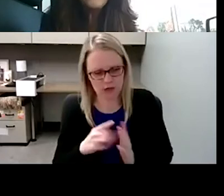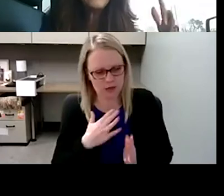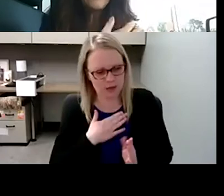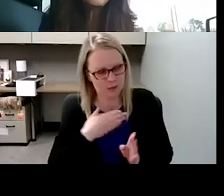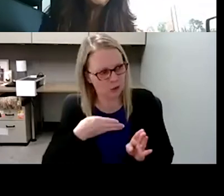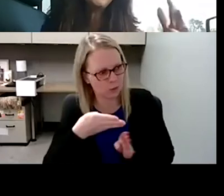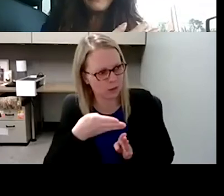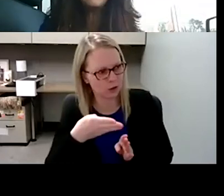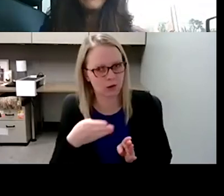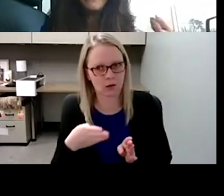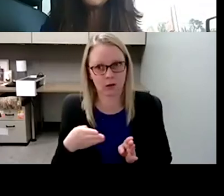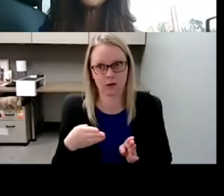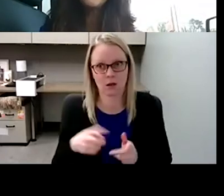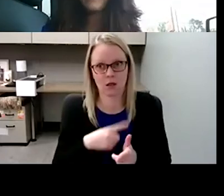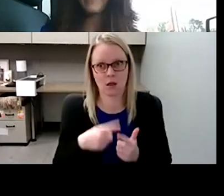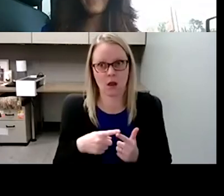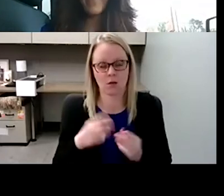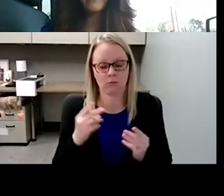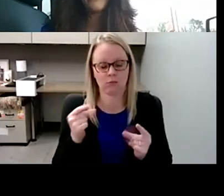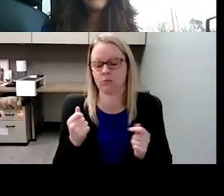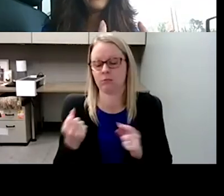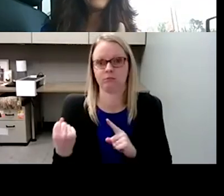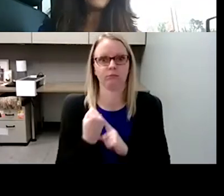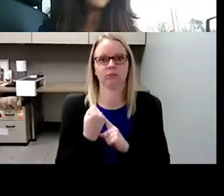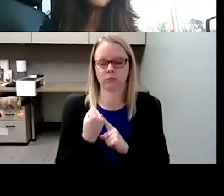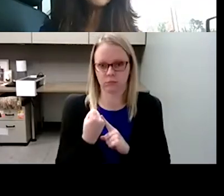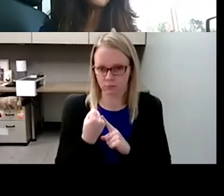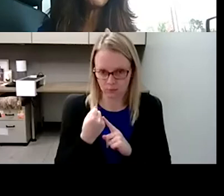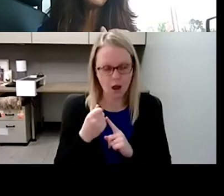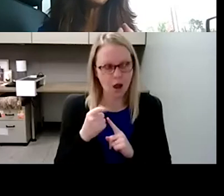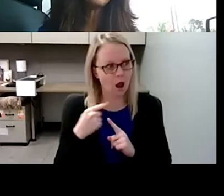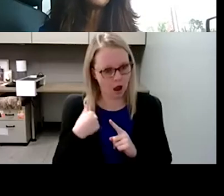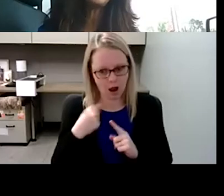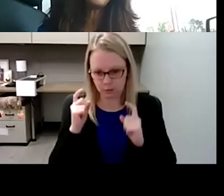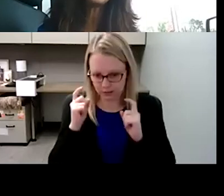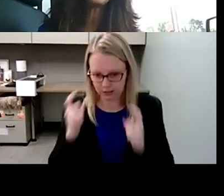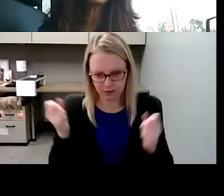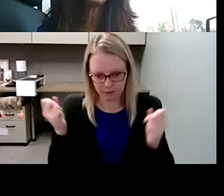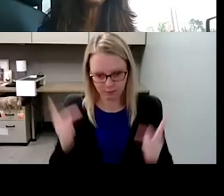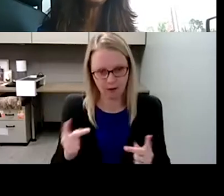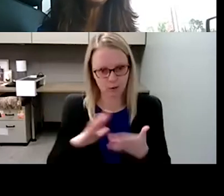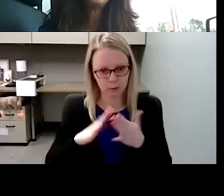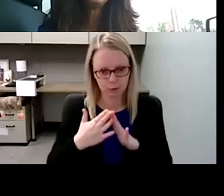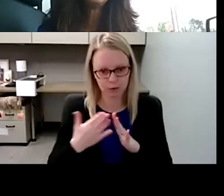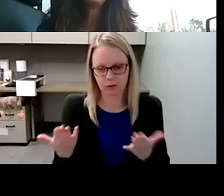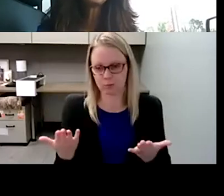I knew it, I was doing that and not even realizing that. And I just feel that that networking that you